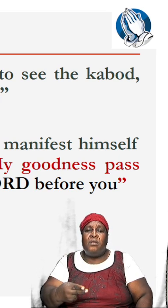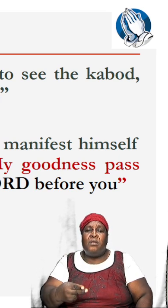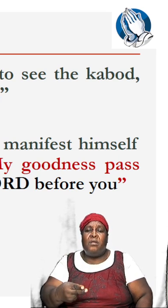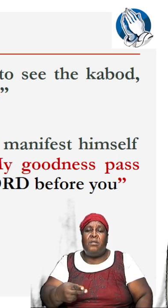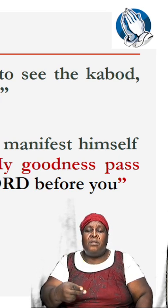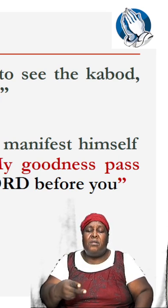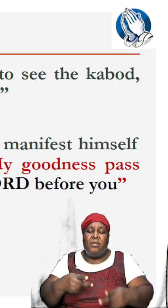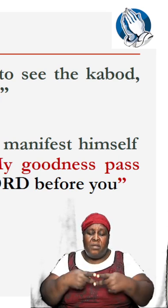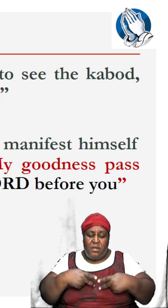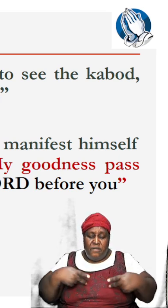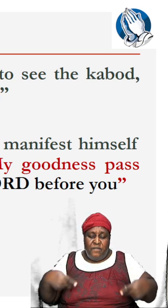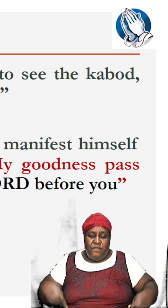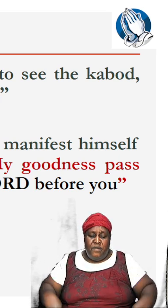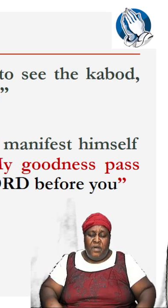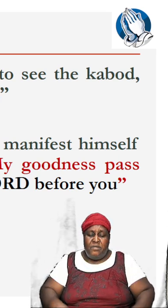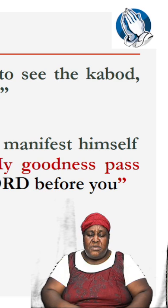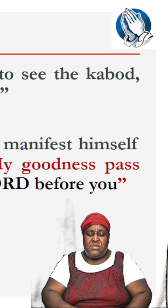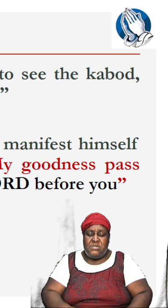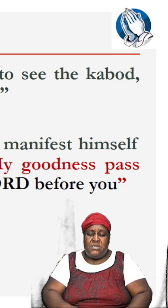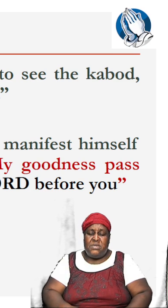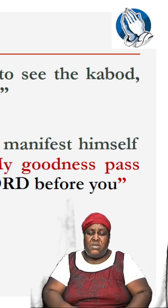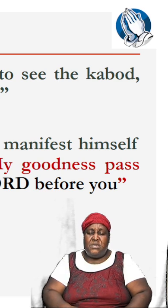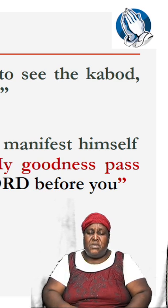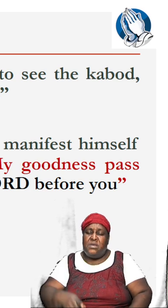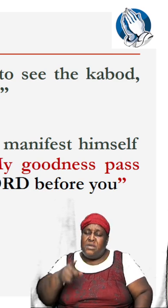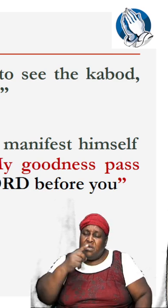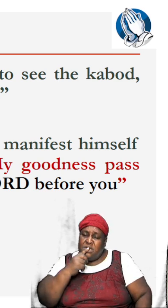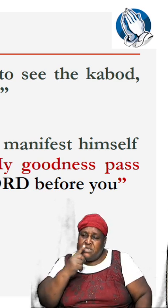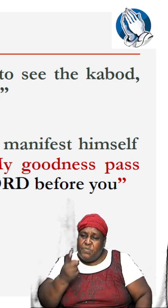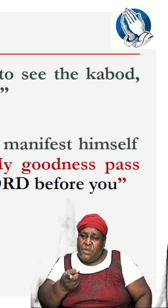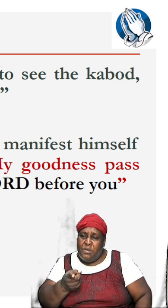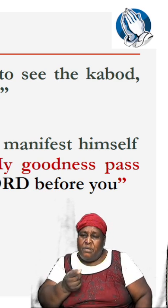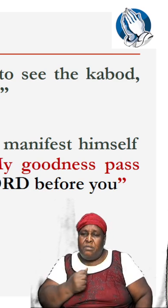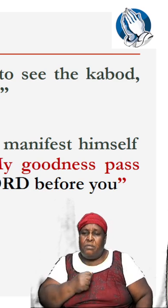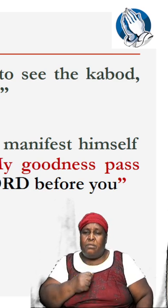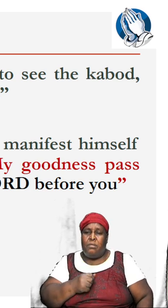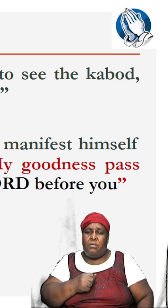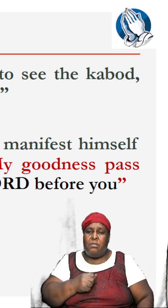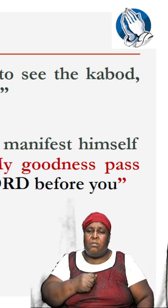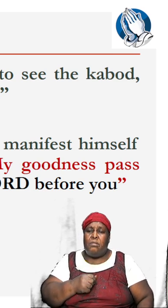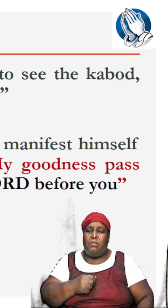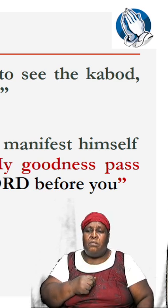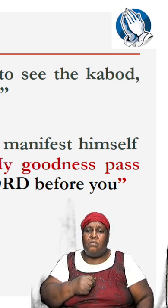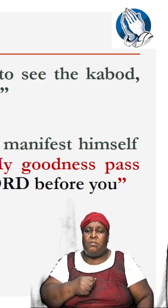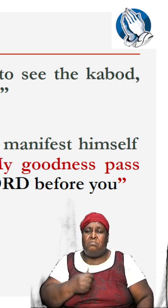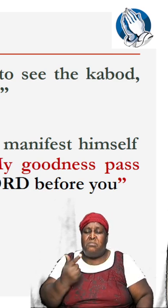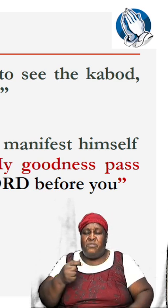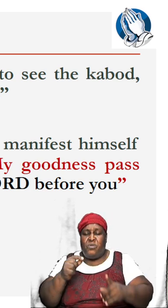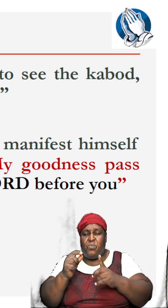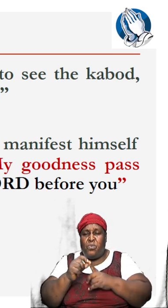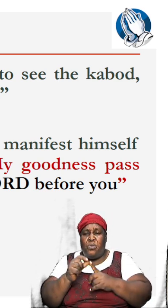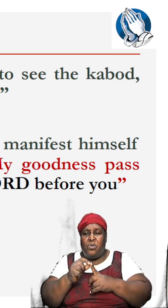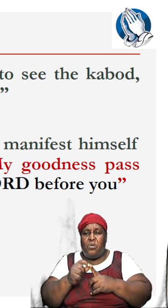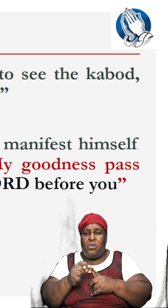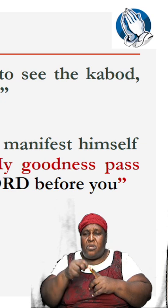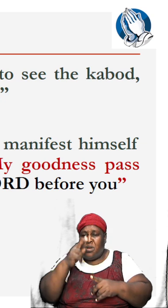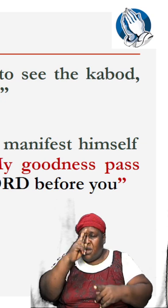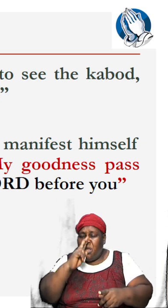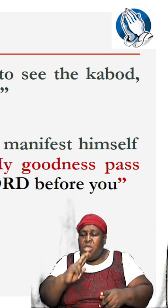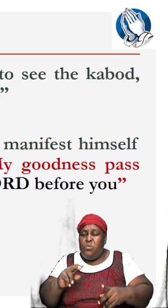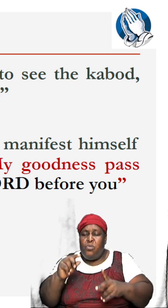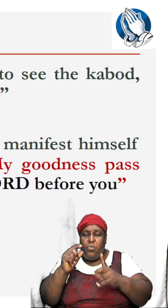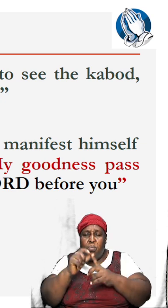the Pharisees came up with long after. It's a rabbinic word. But the Hebrew